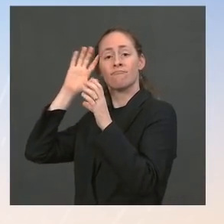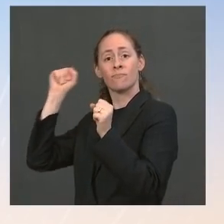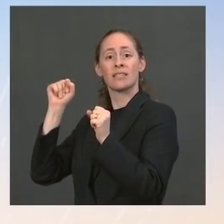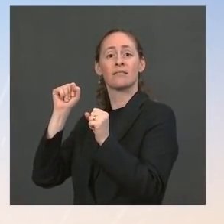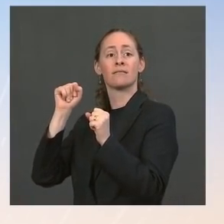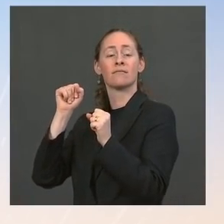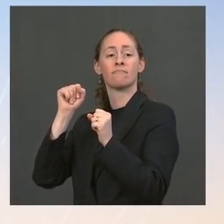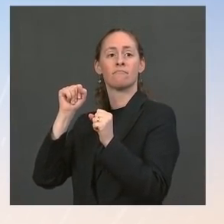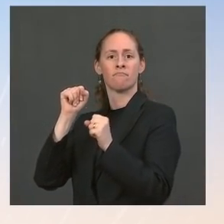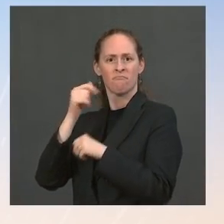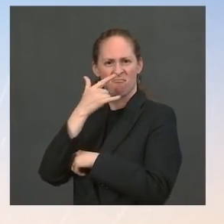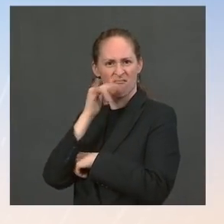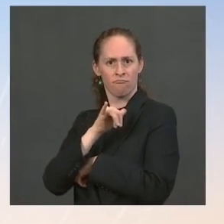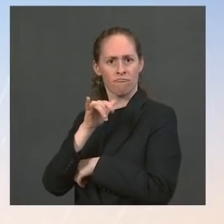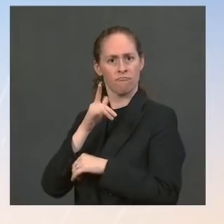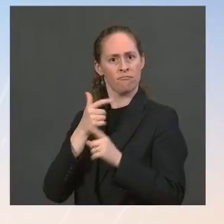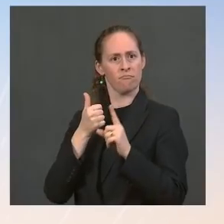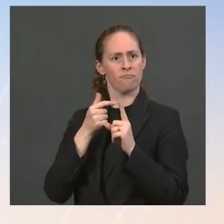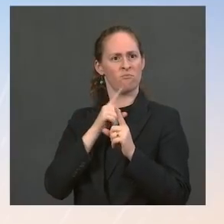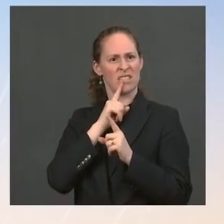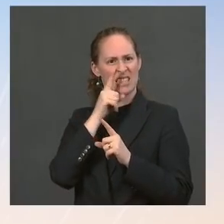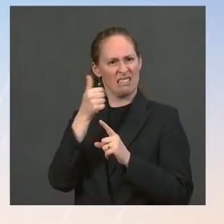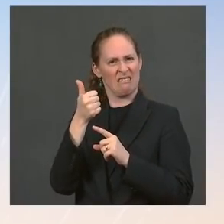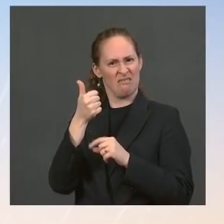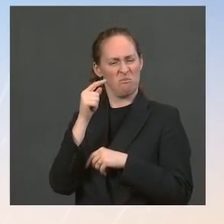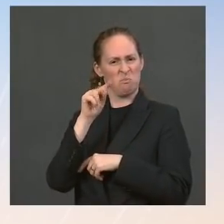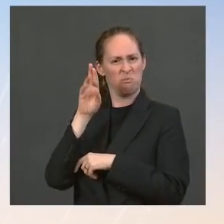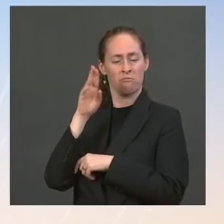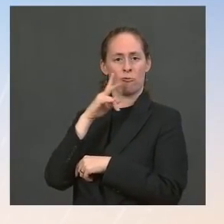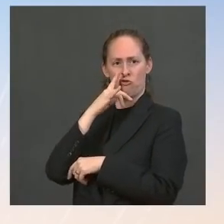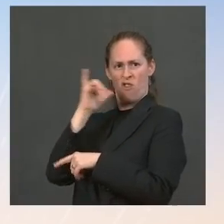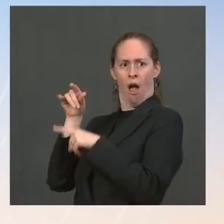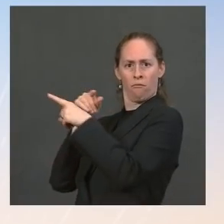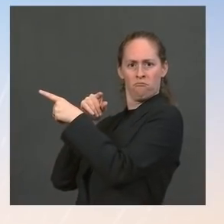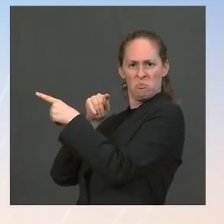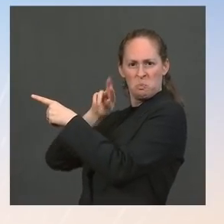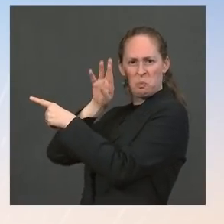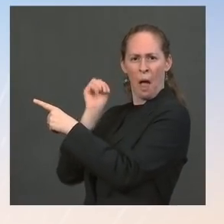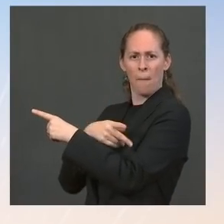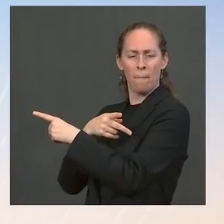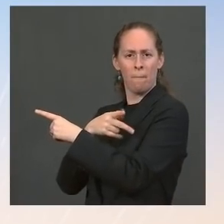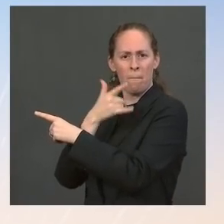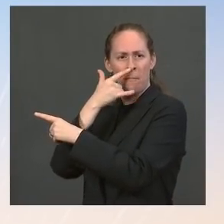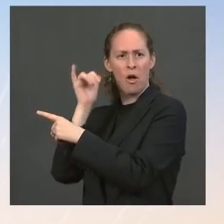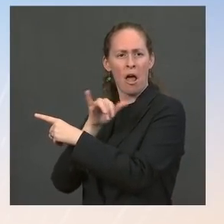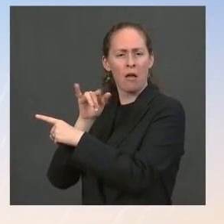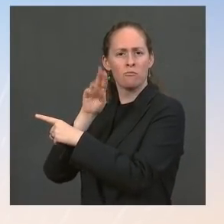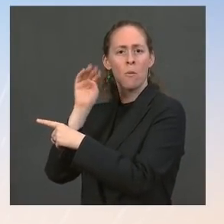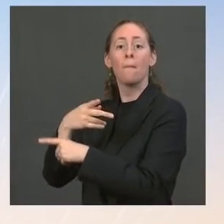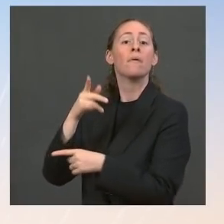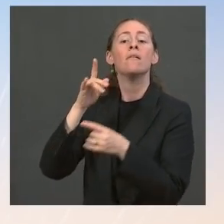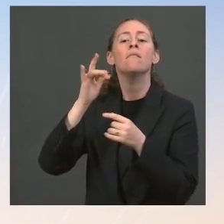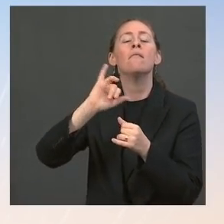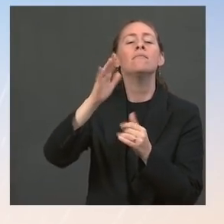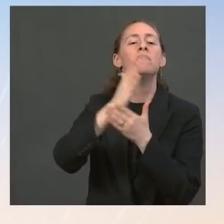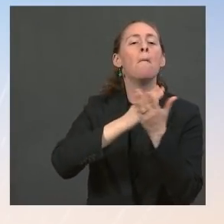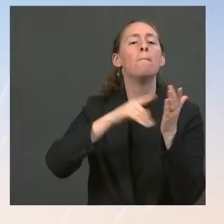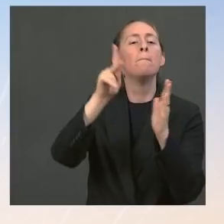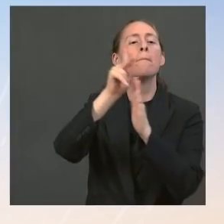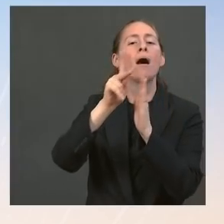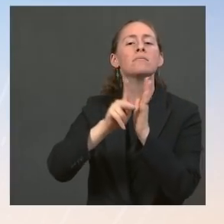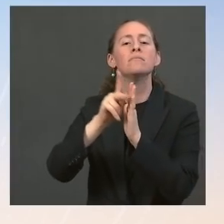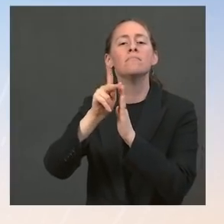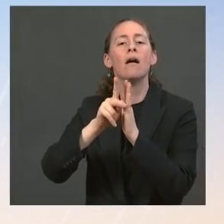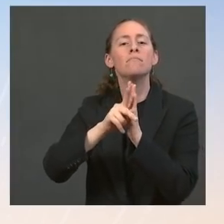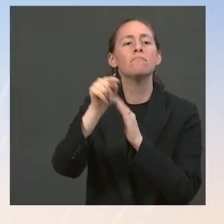Less in terms of his personality and sort of tone and tenor, obviously, but in terms of policy. Even today, representative